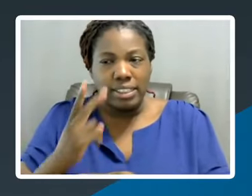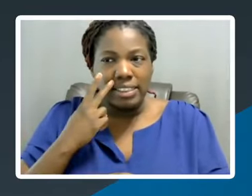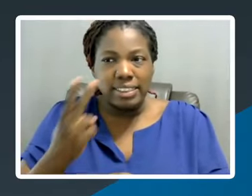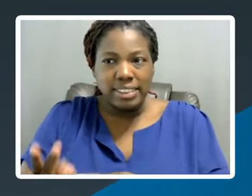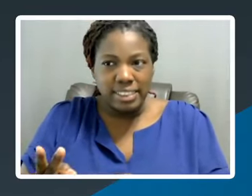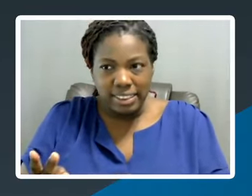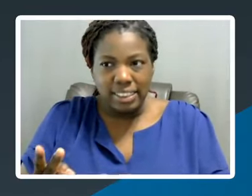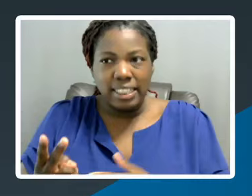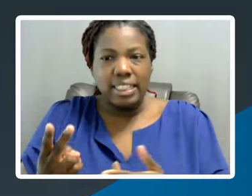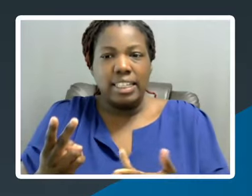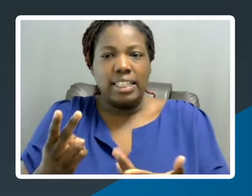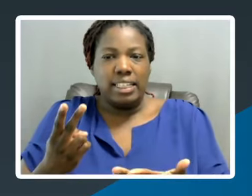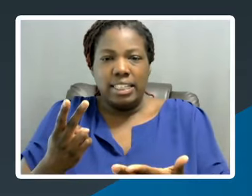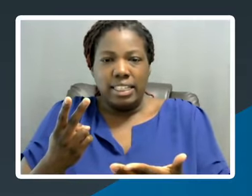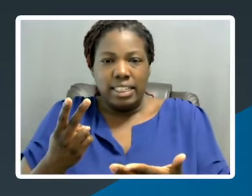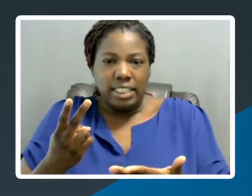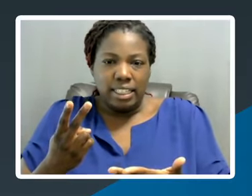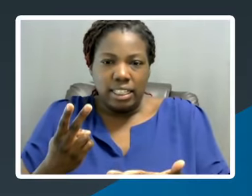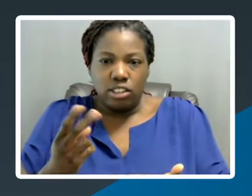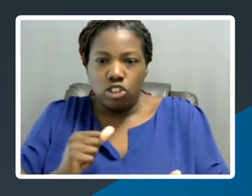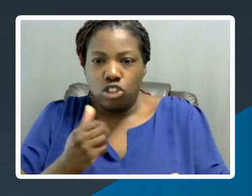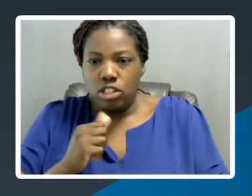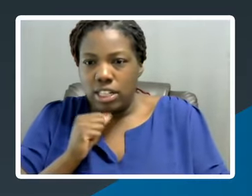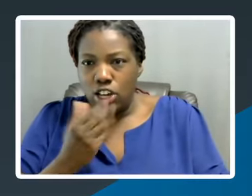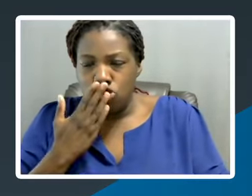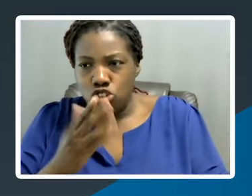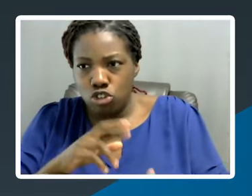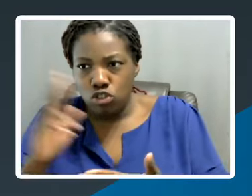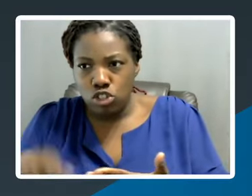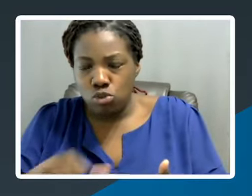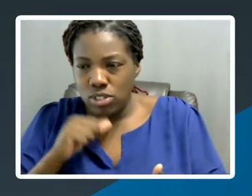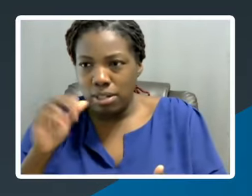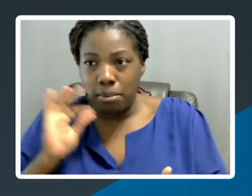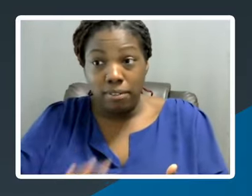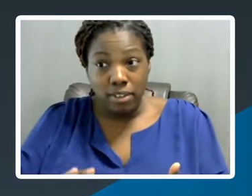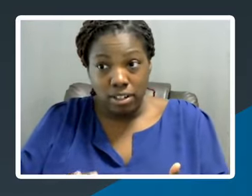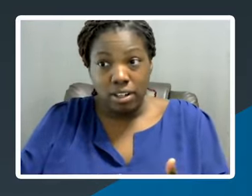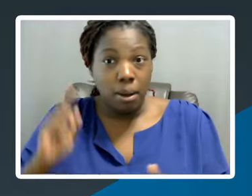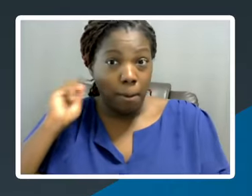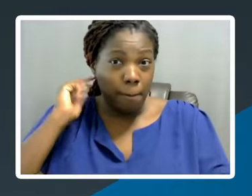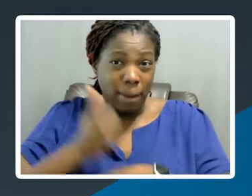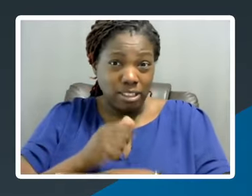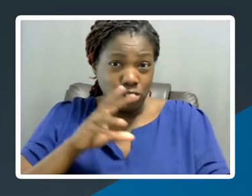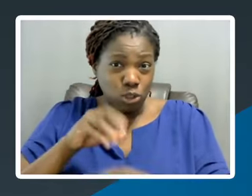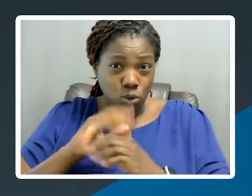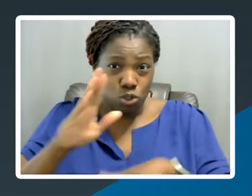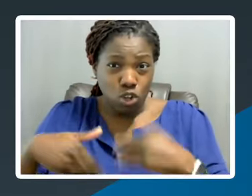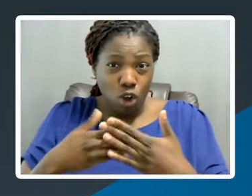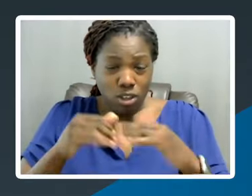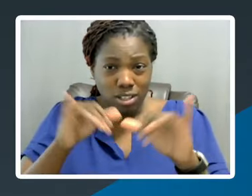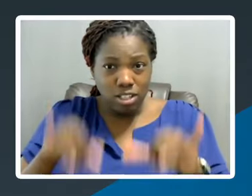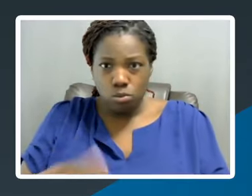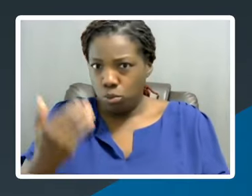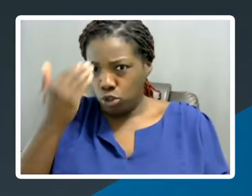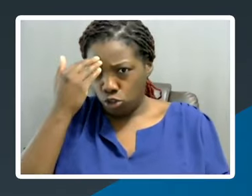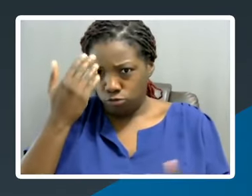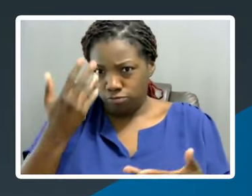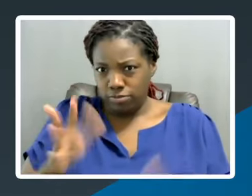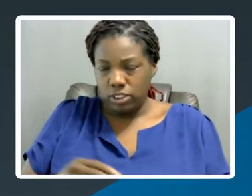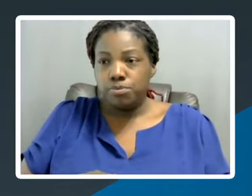where it doesn't give you good results, where it's not helpful. And, you know, bias is built into all these systems, right? We know that. But there's something kind of